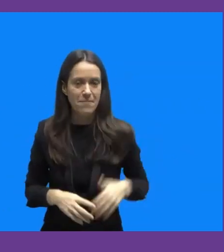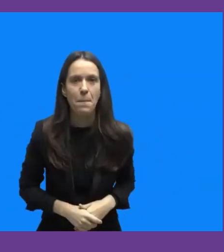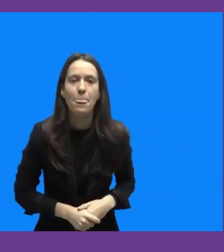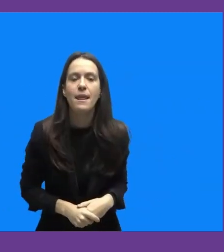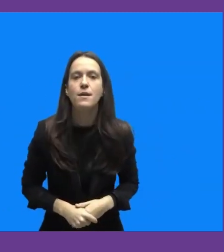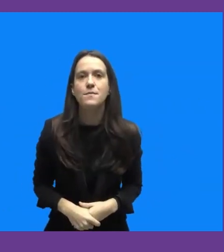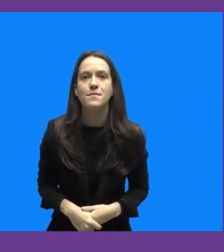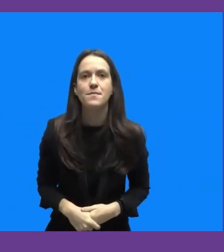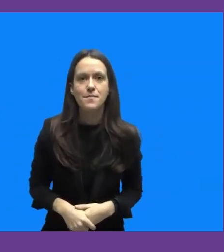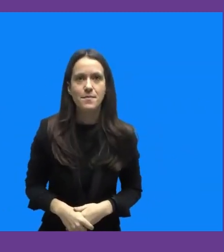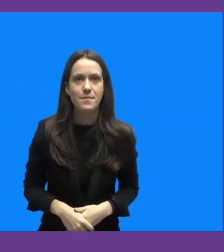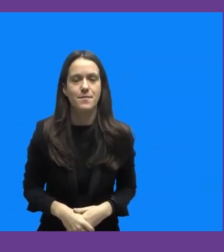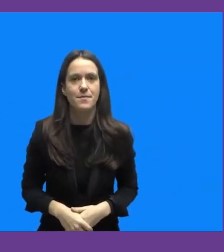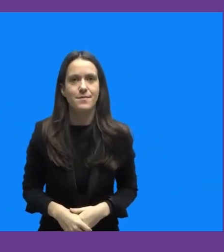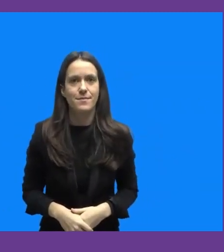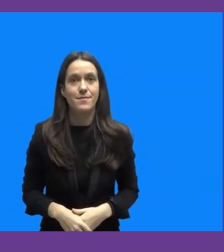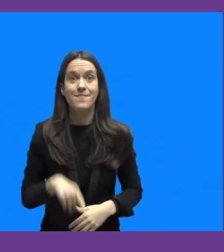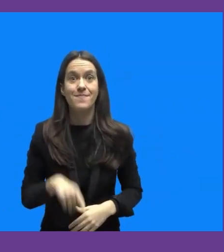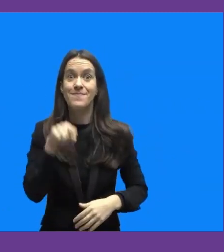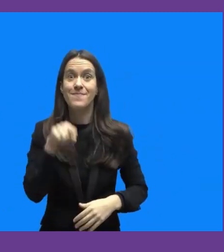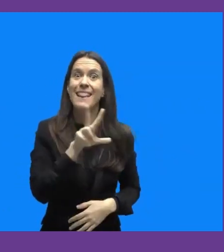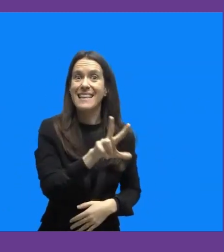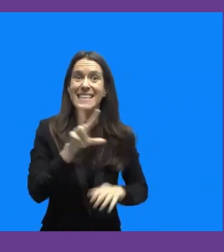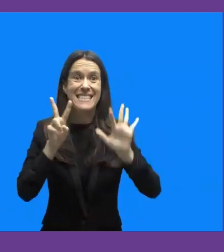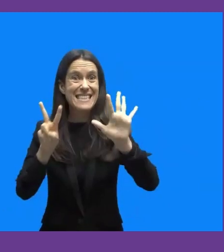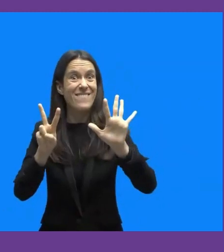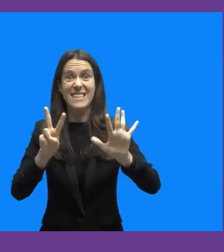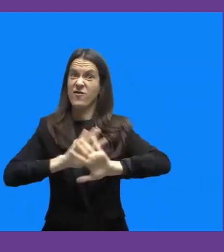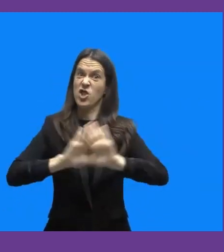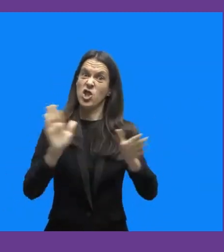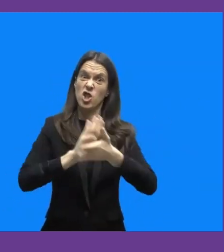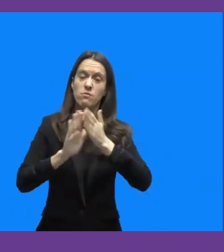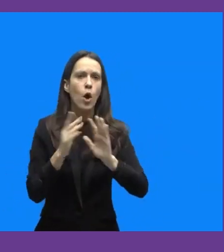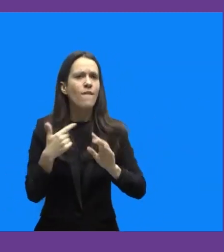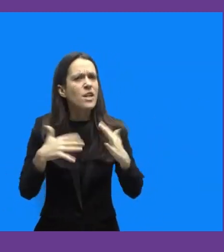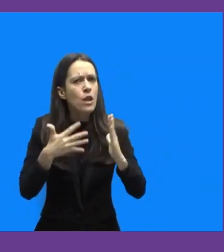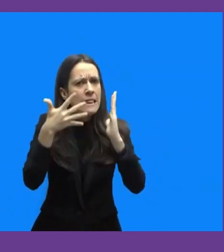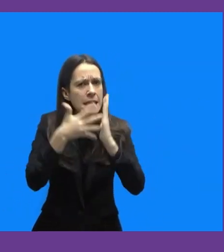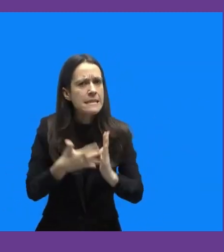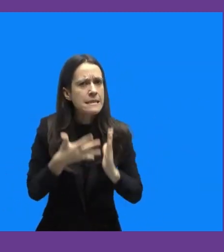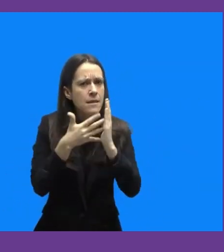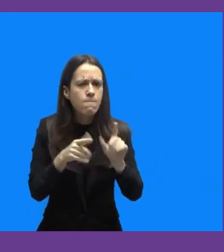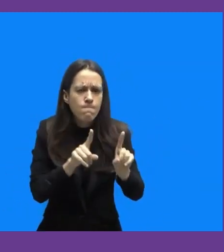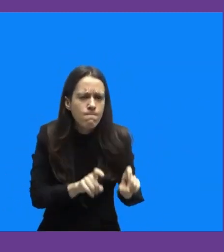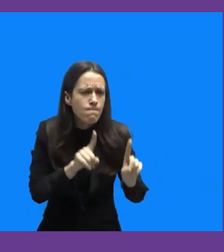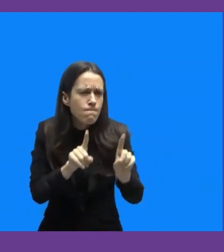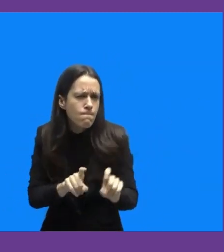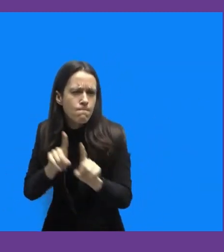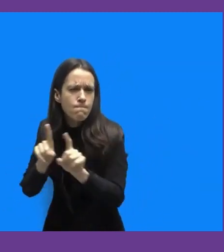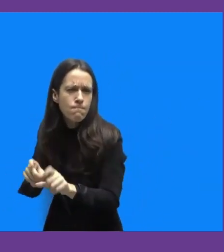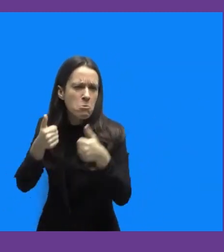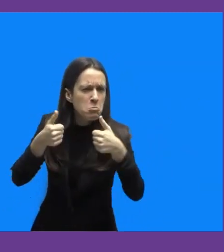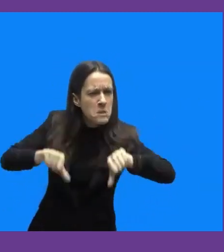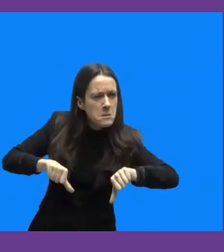stayed with this 37, but we tested them. So we gathered a group of